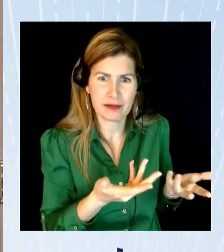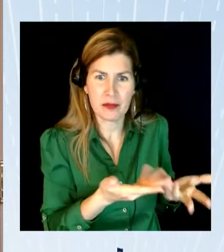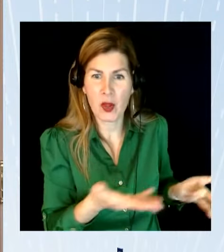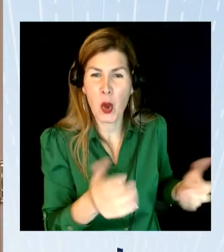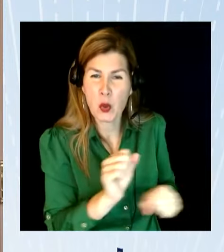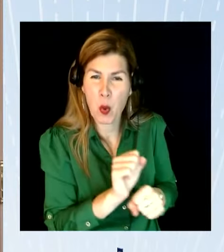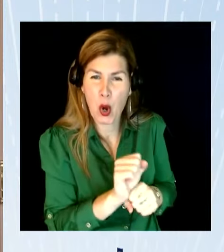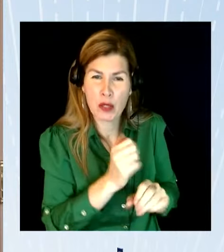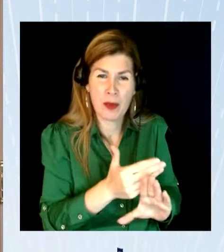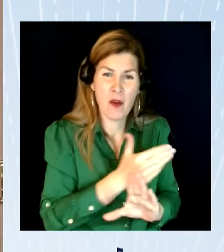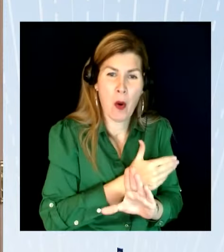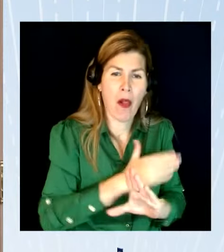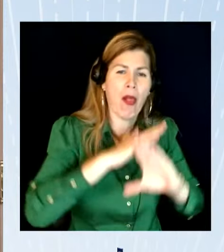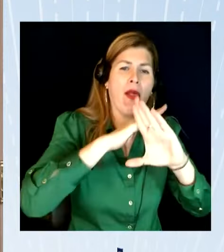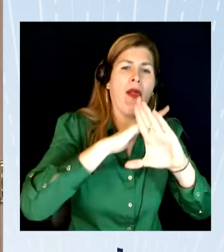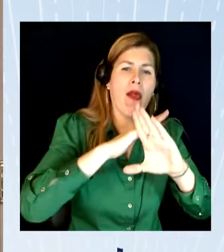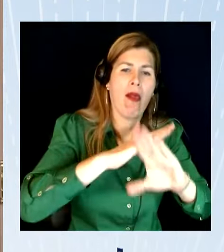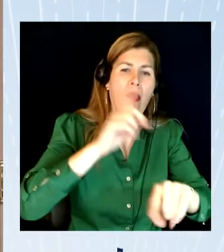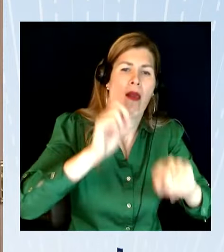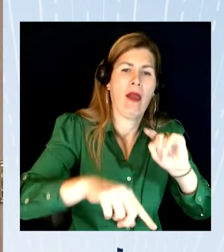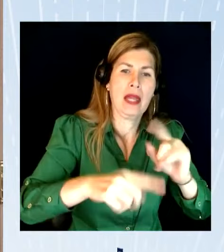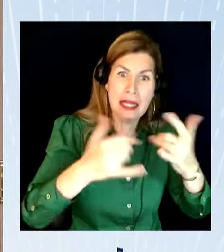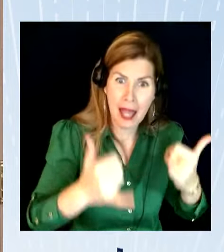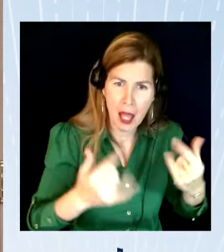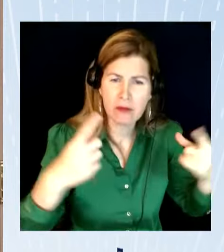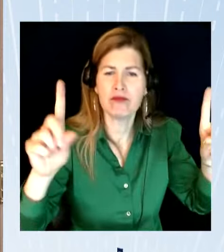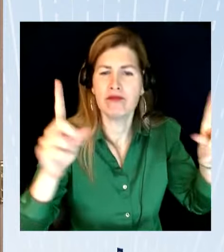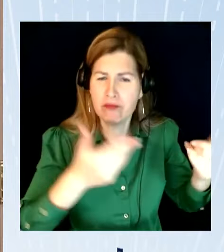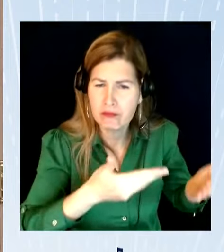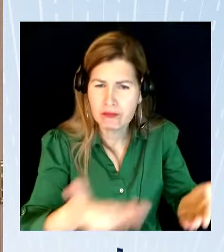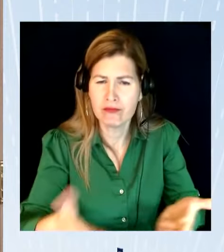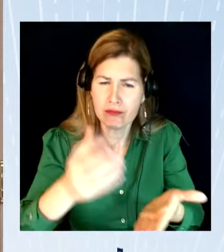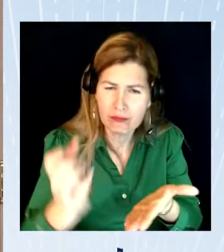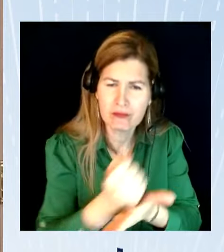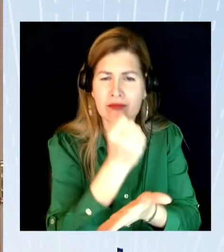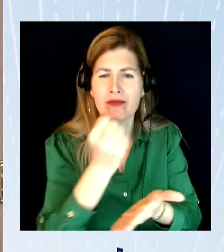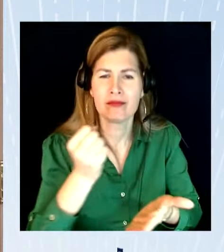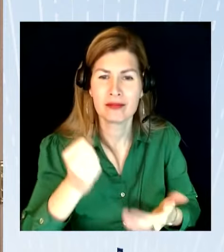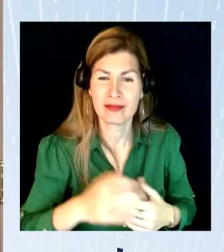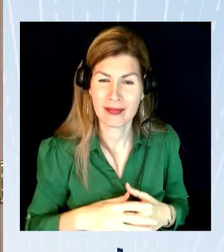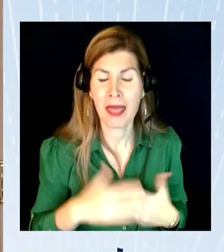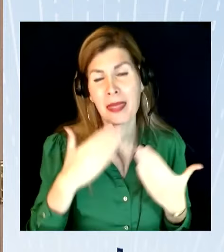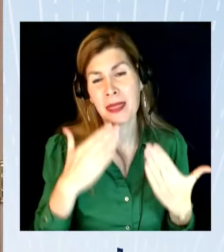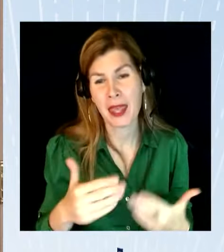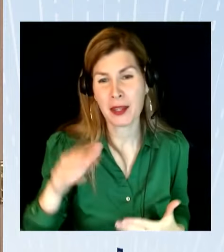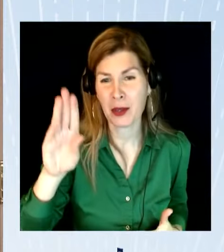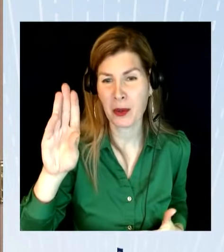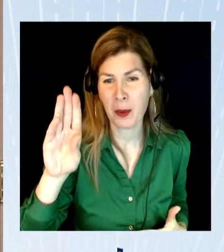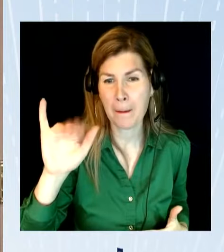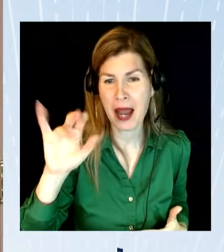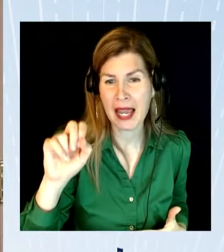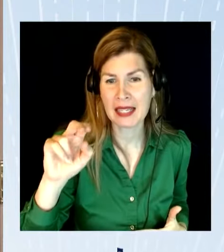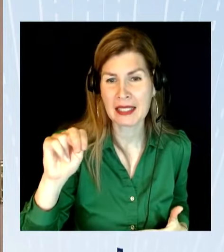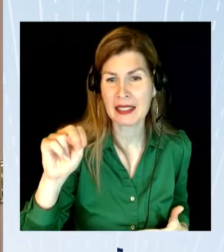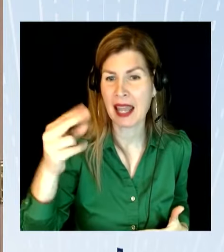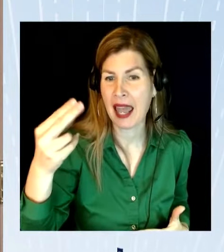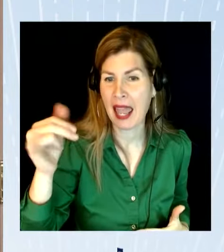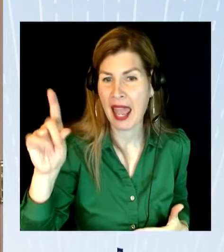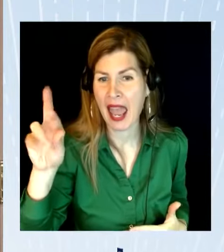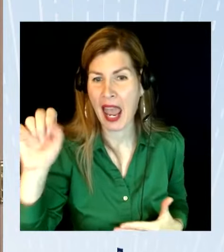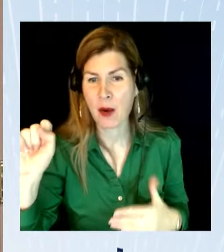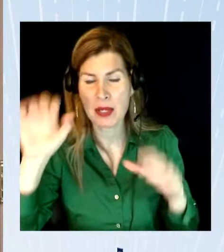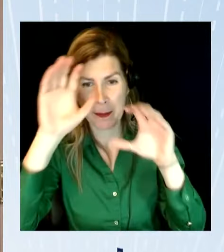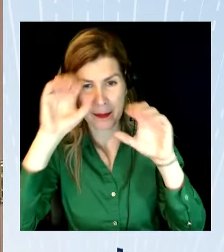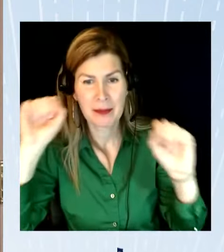out. And so, you know, I just want to begin with thanks to the Biden-Harris administration for the many investments that we've been able to make as a result of